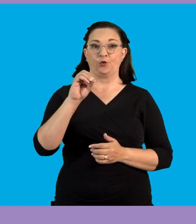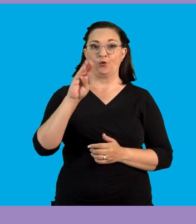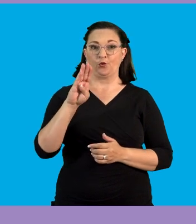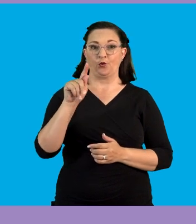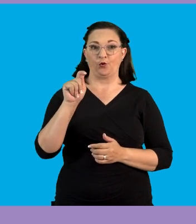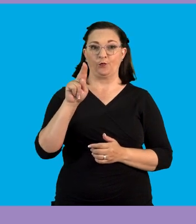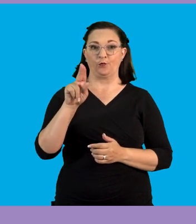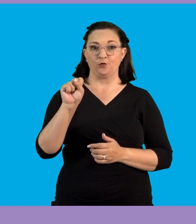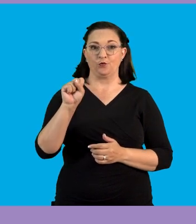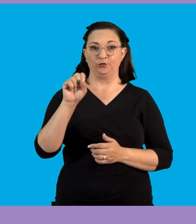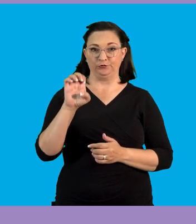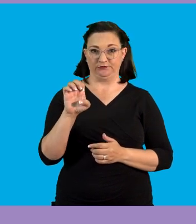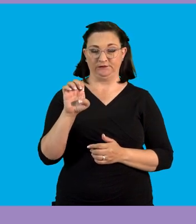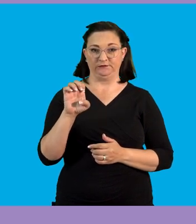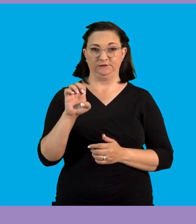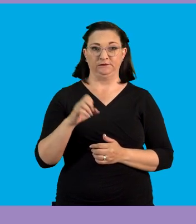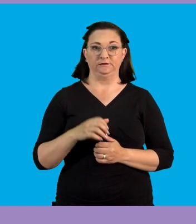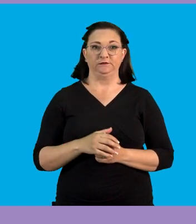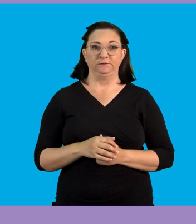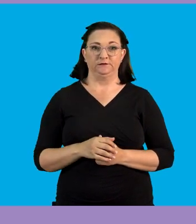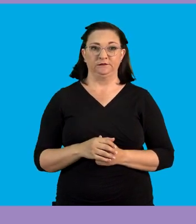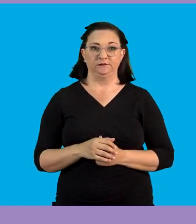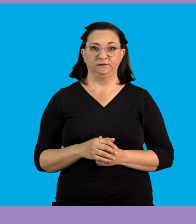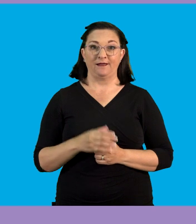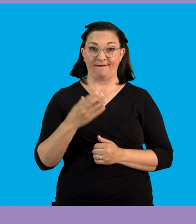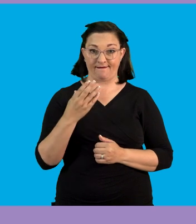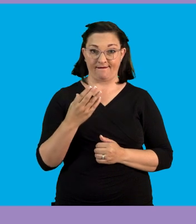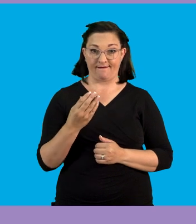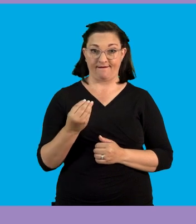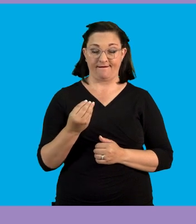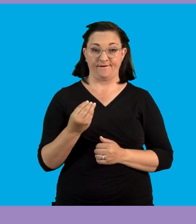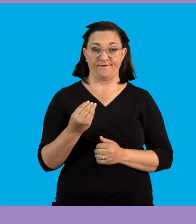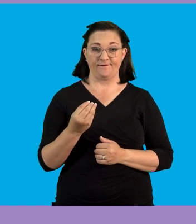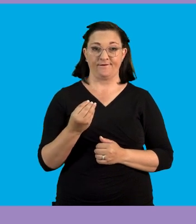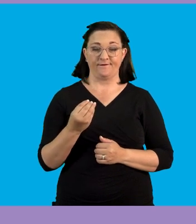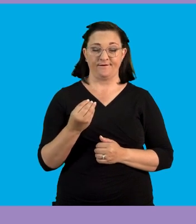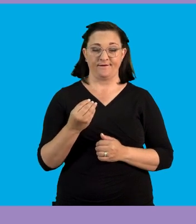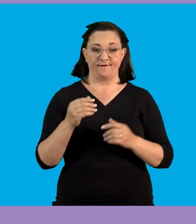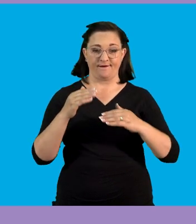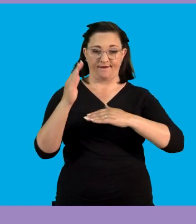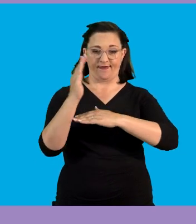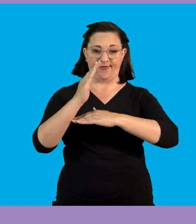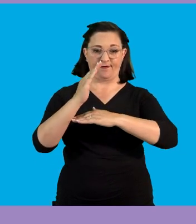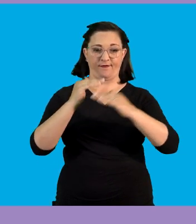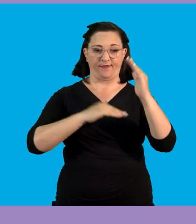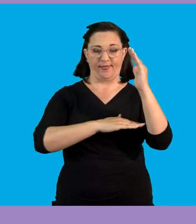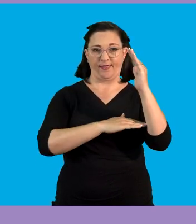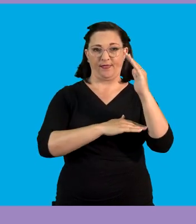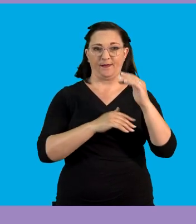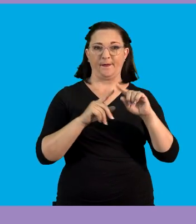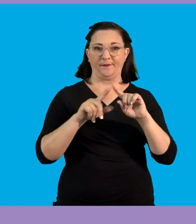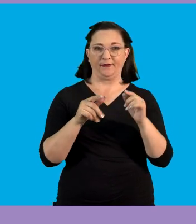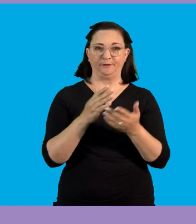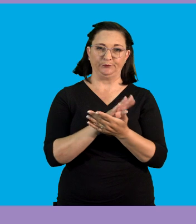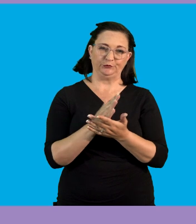triangle, which is the triangle itself has one obtuse angle, and that angle will be between